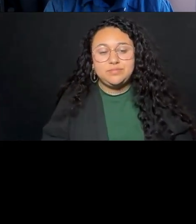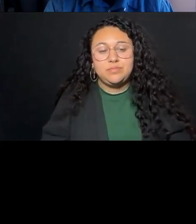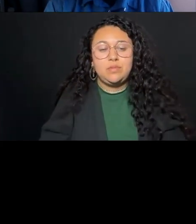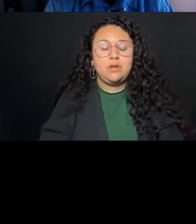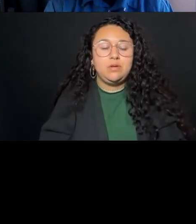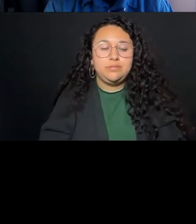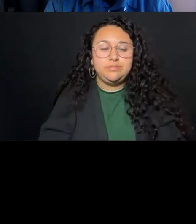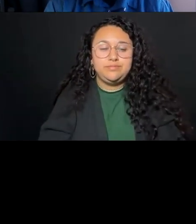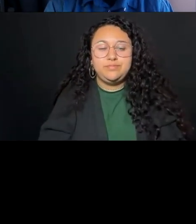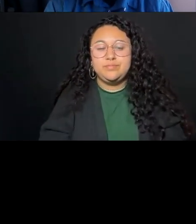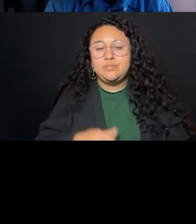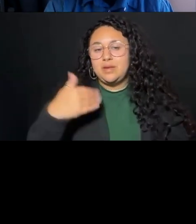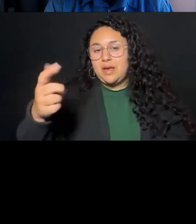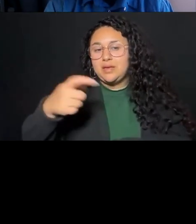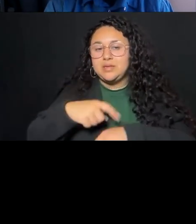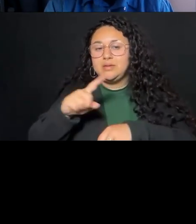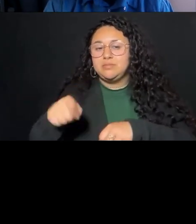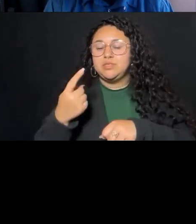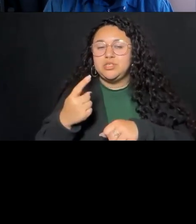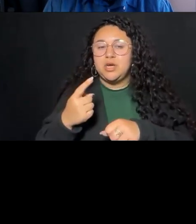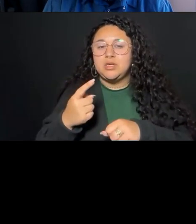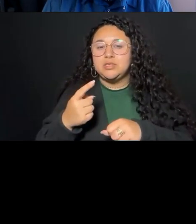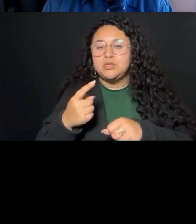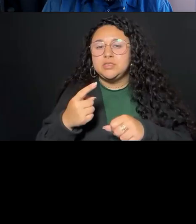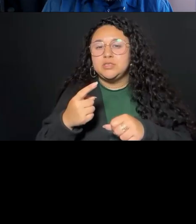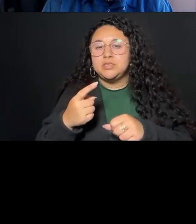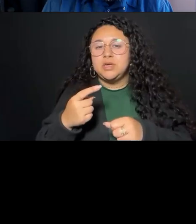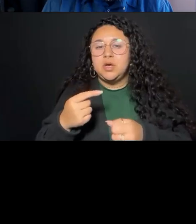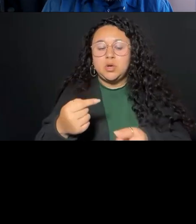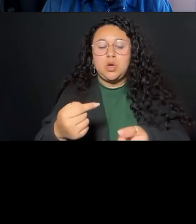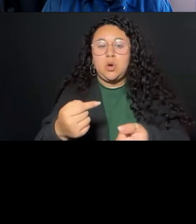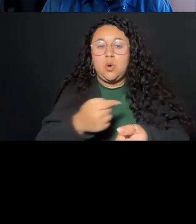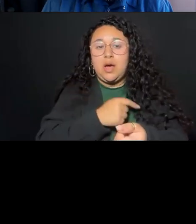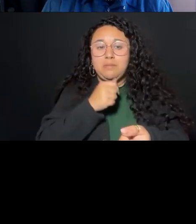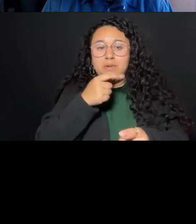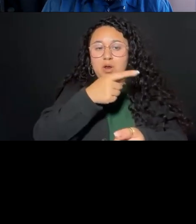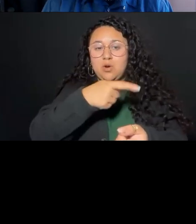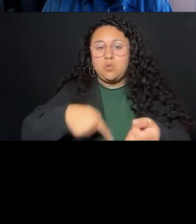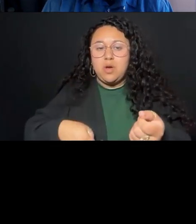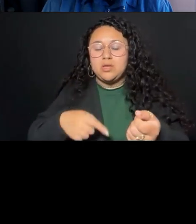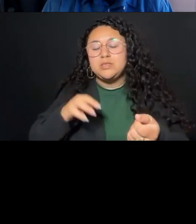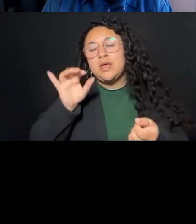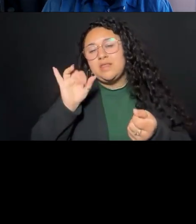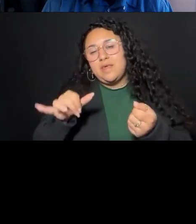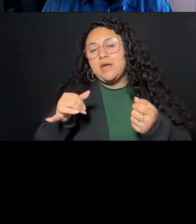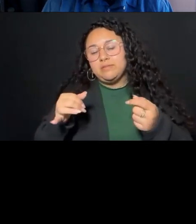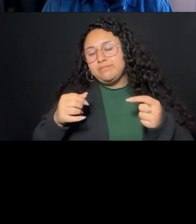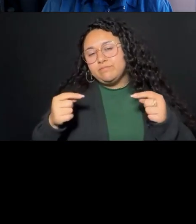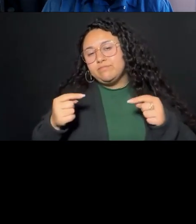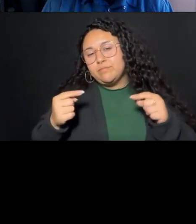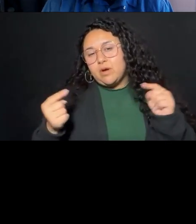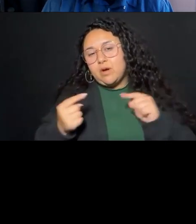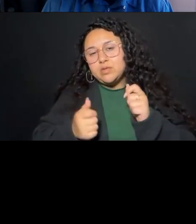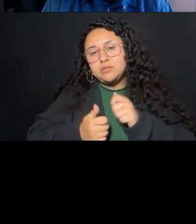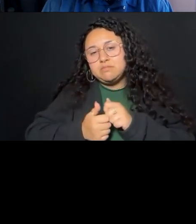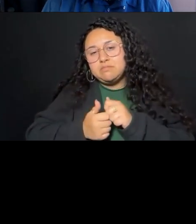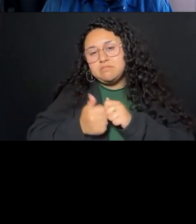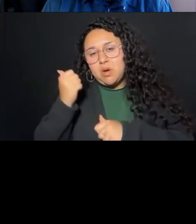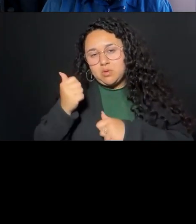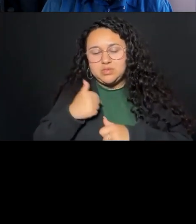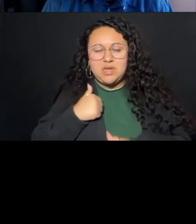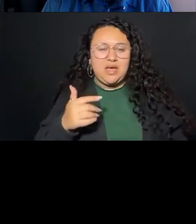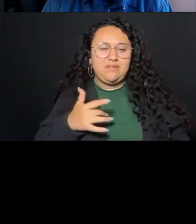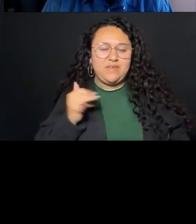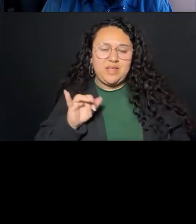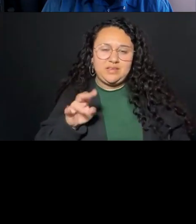like, next time you should just cut up the river, not across. And I'm like, and that's the thing that like hurts the most because like that made me feel